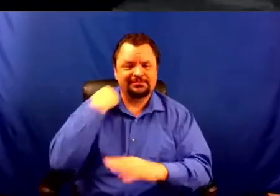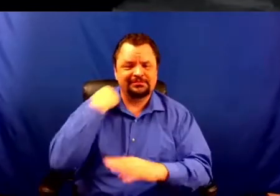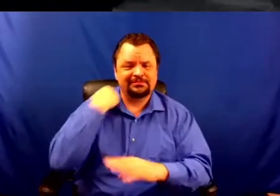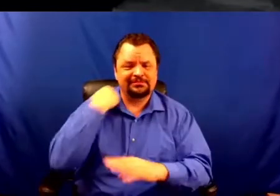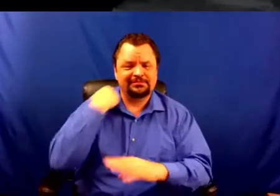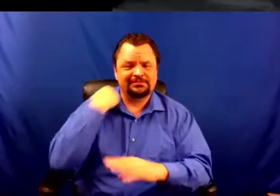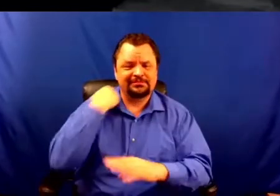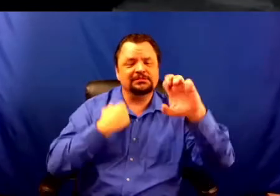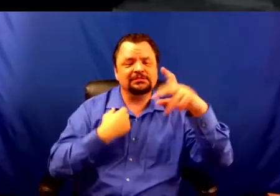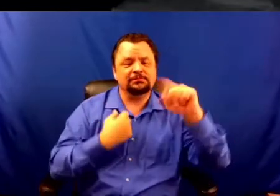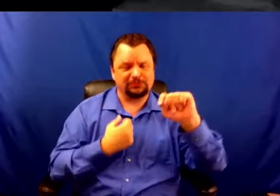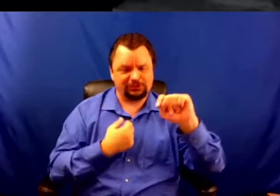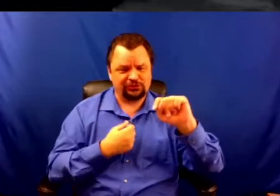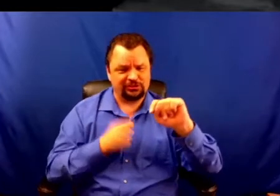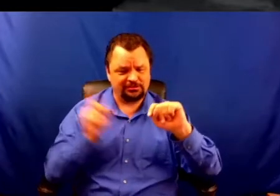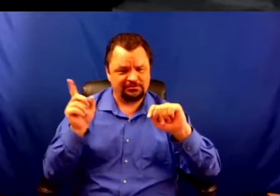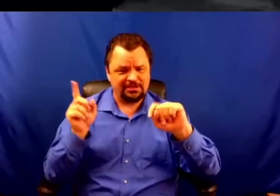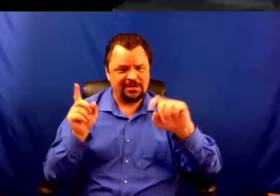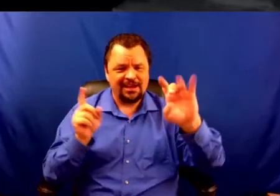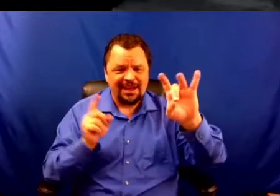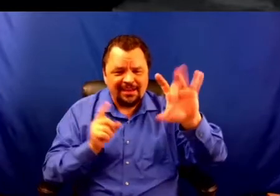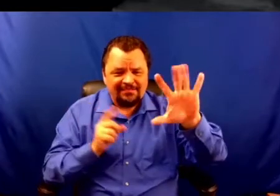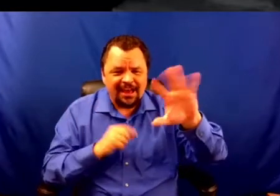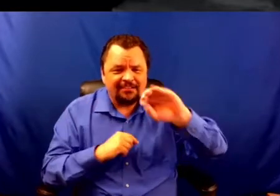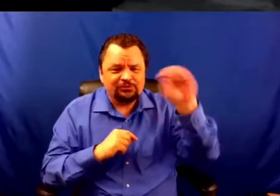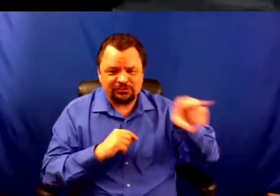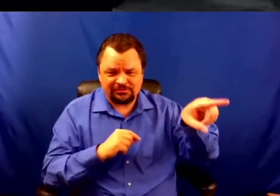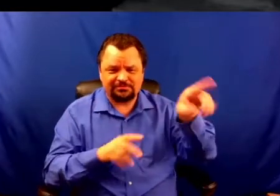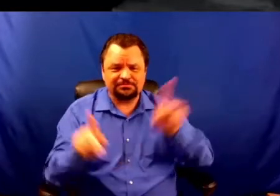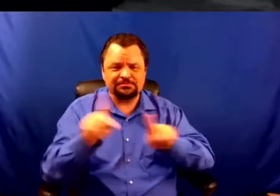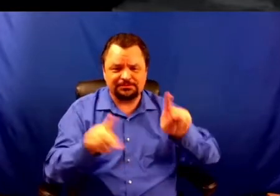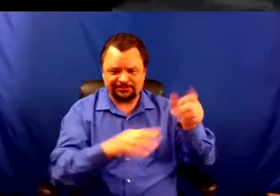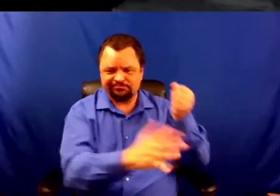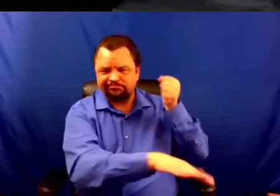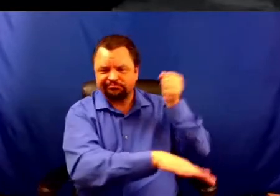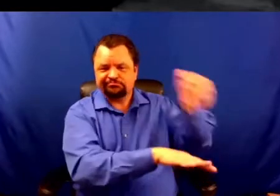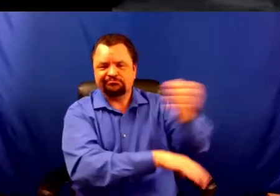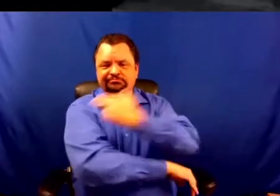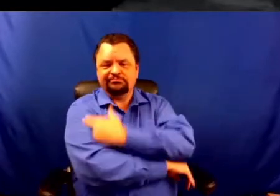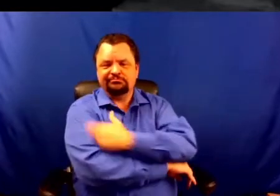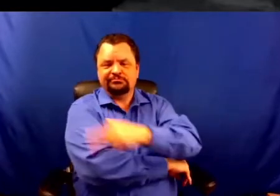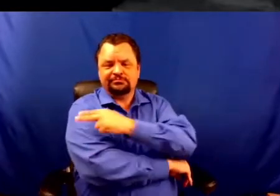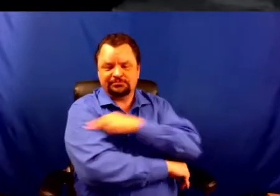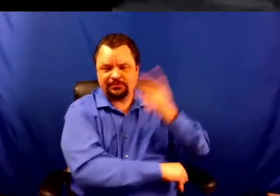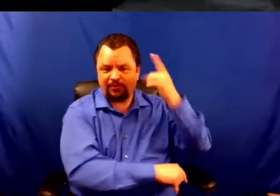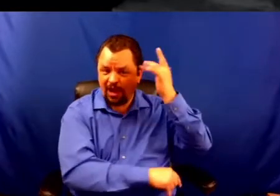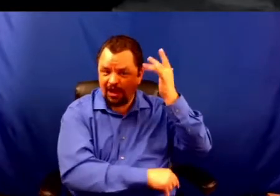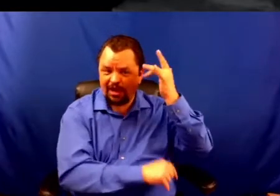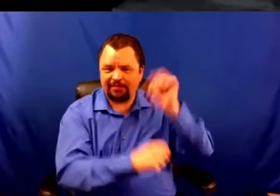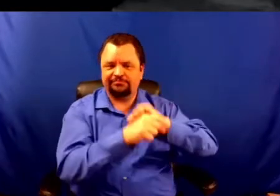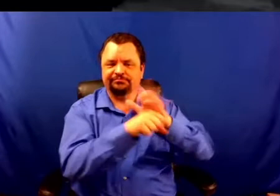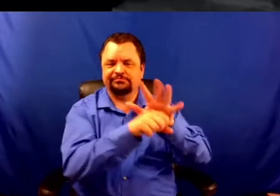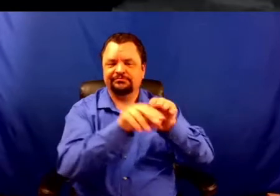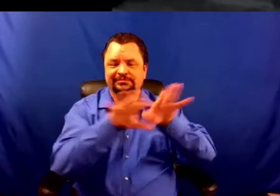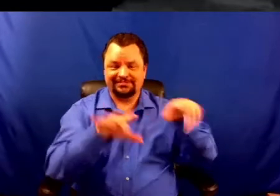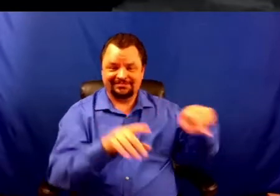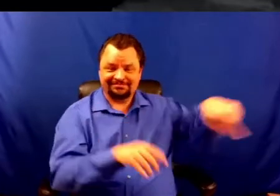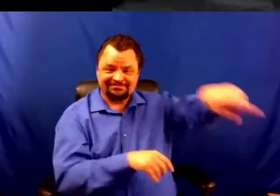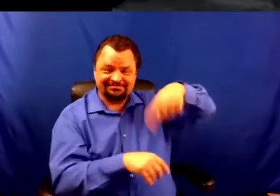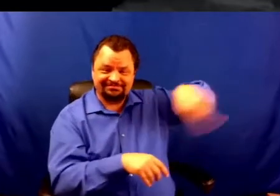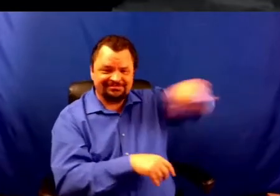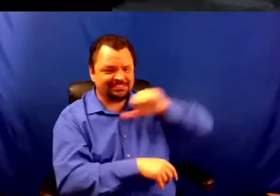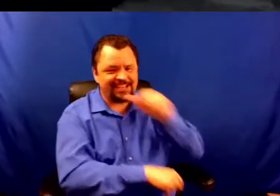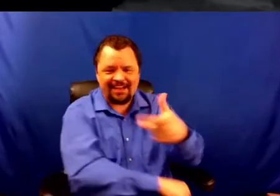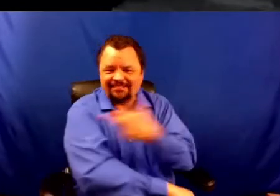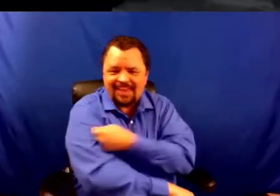people hospitalized in our hospital with COVID were unvaccinated. 95% of the COVID patients in the ICU, the most critical